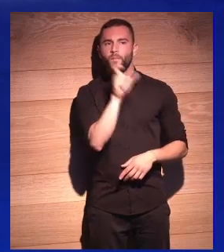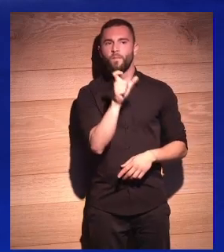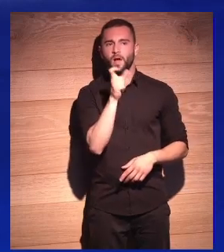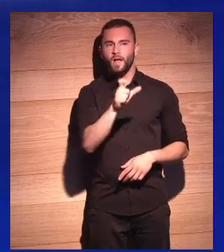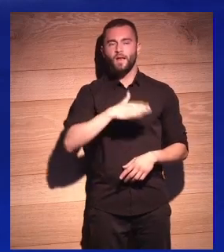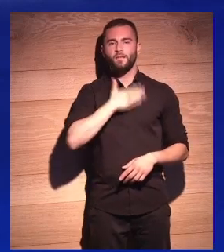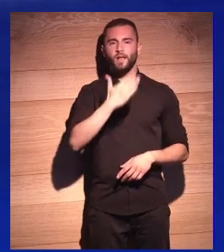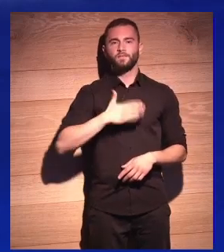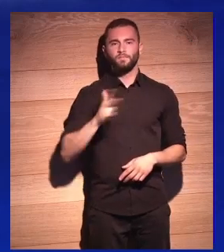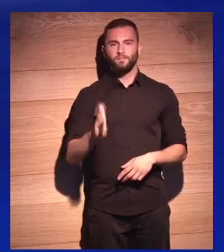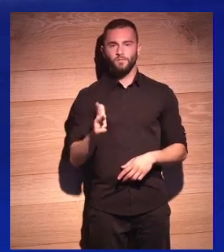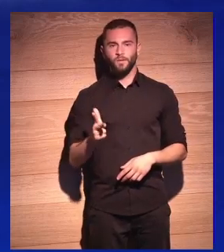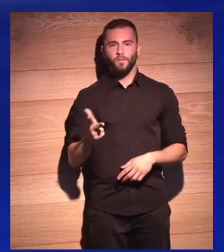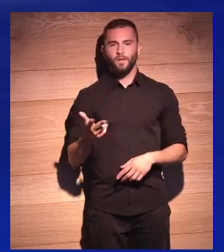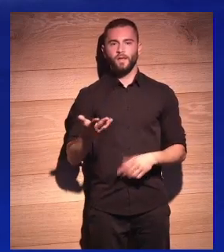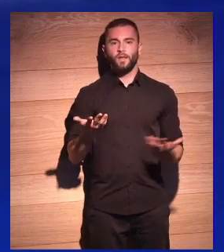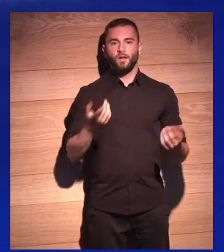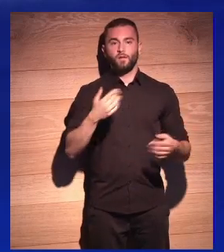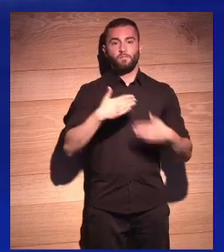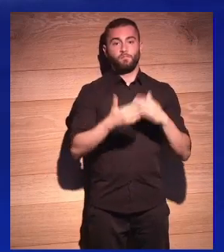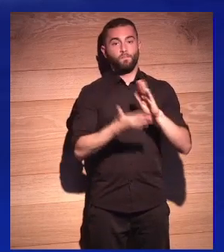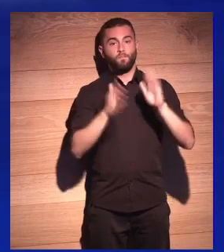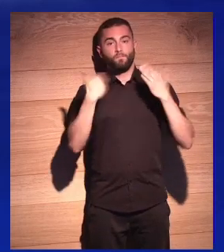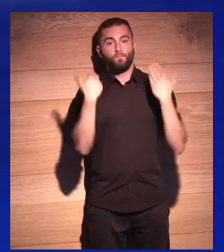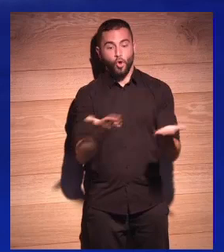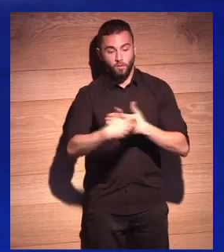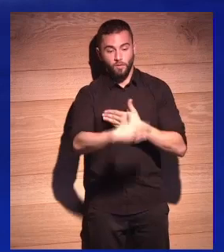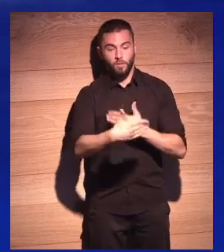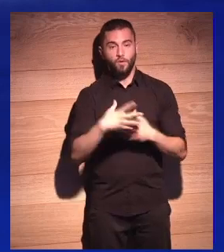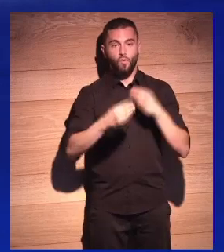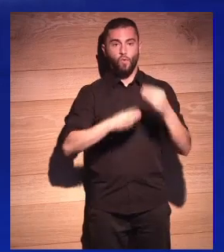There are words patented. Soon we will not be able to use our